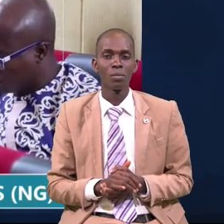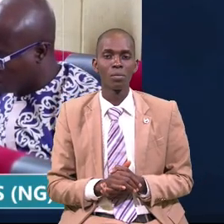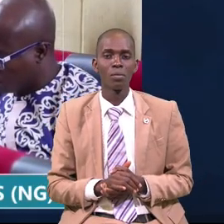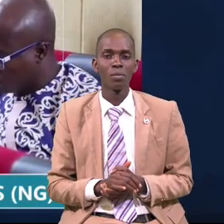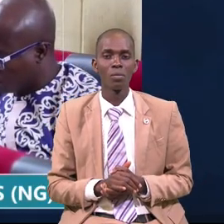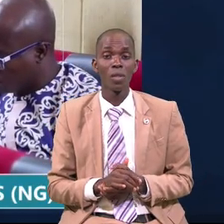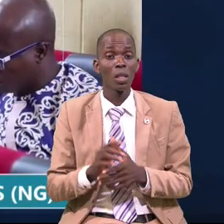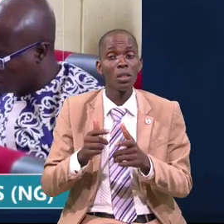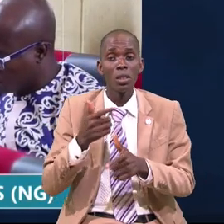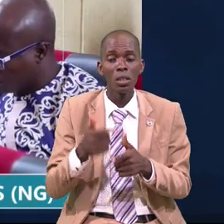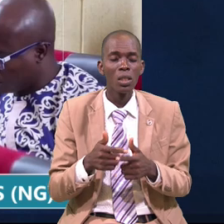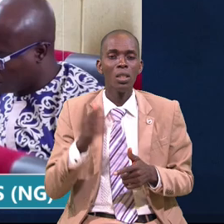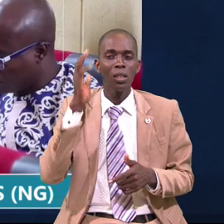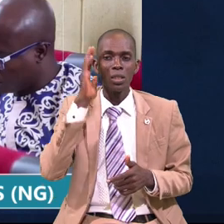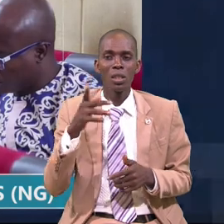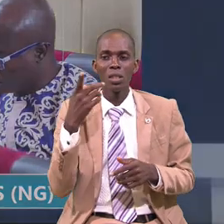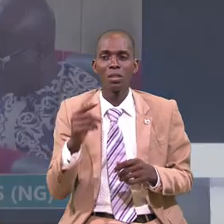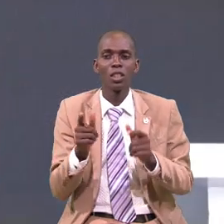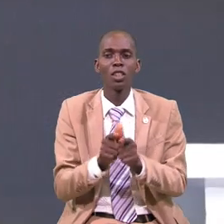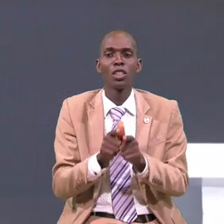There shall be great tribulation,